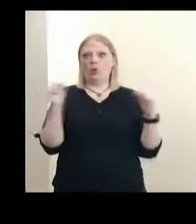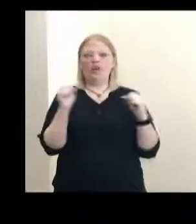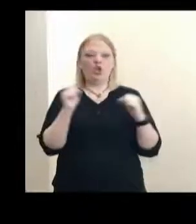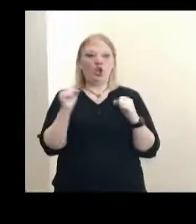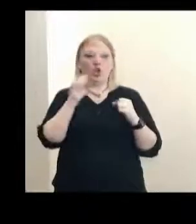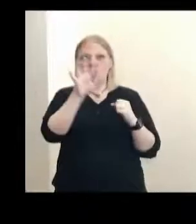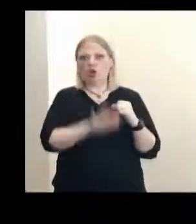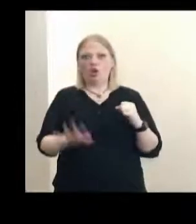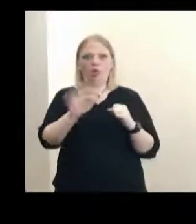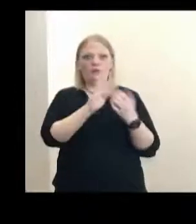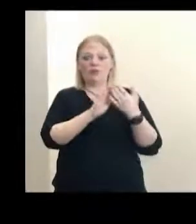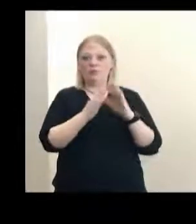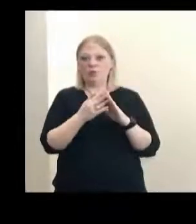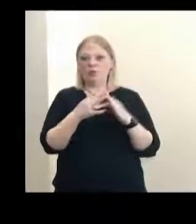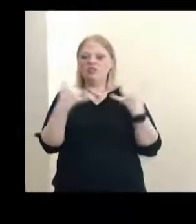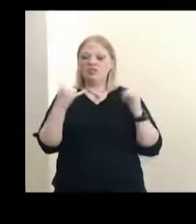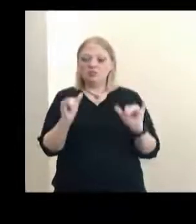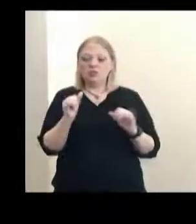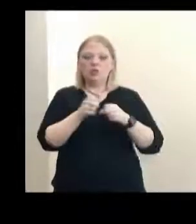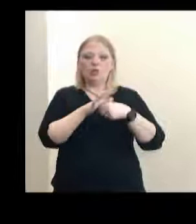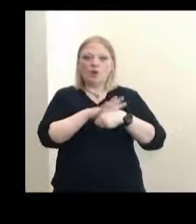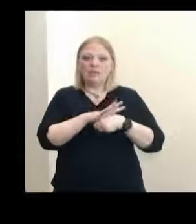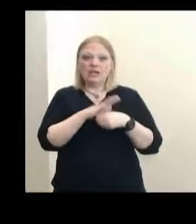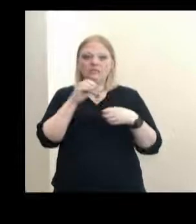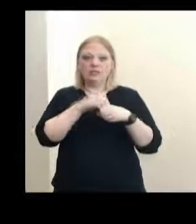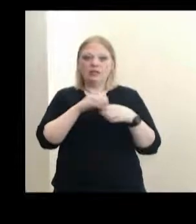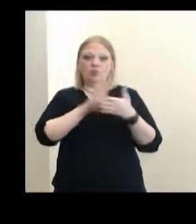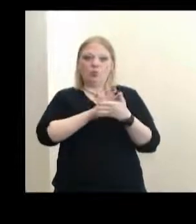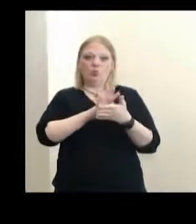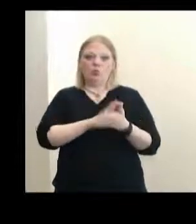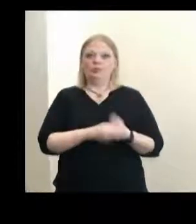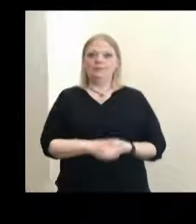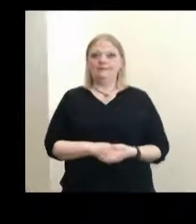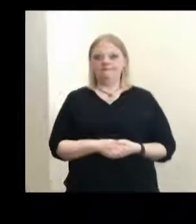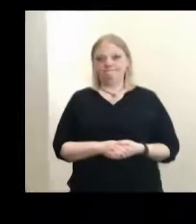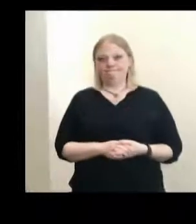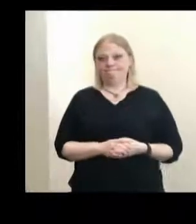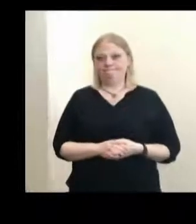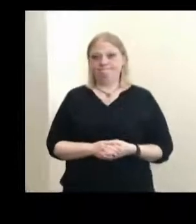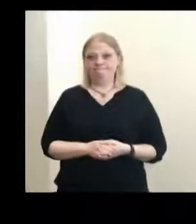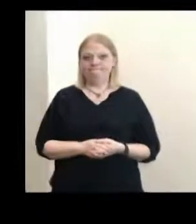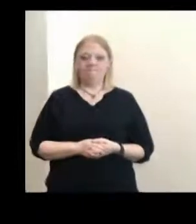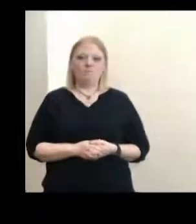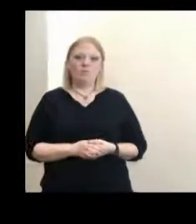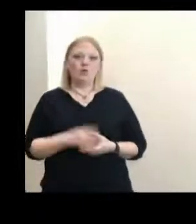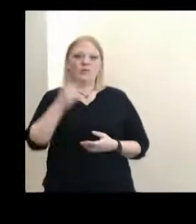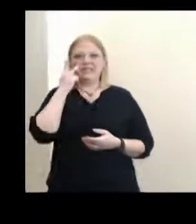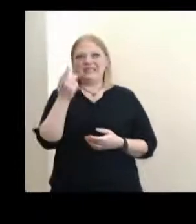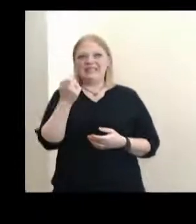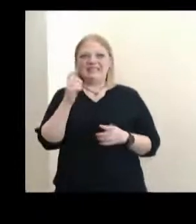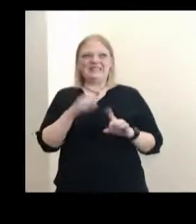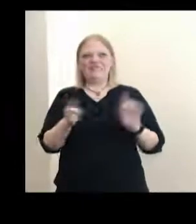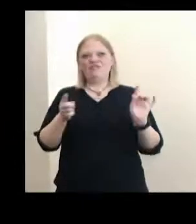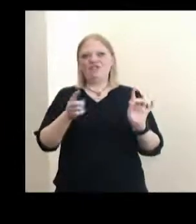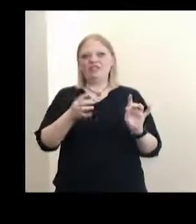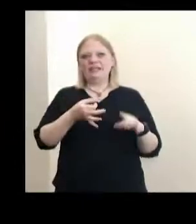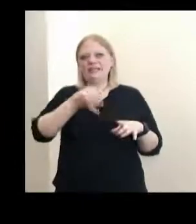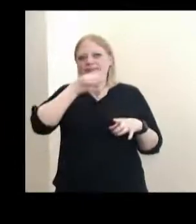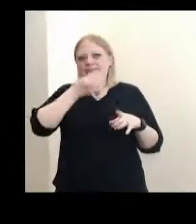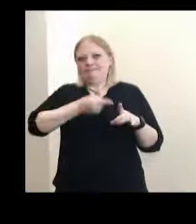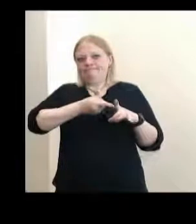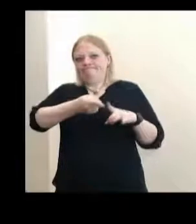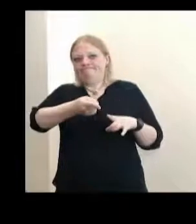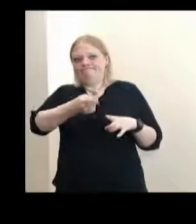community. So there is still COVID-19 in our schools. But we're seeing a little different epidemiology within